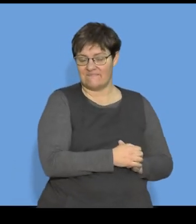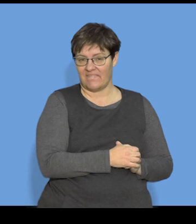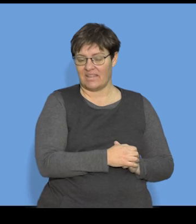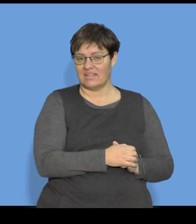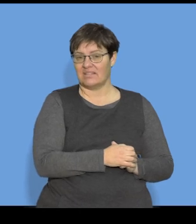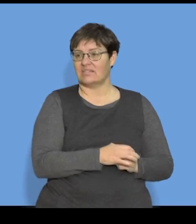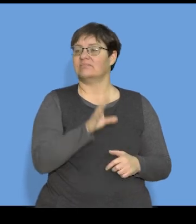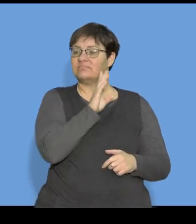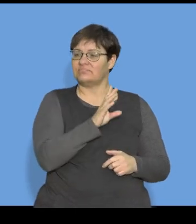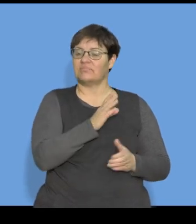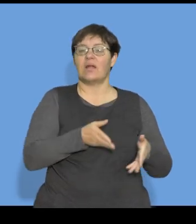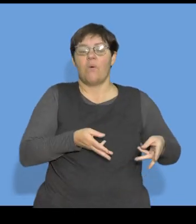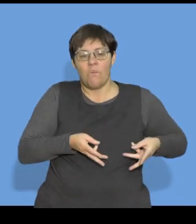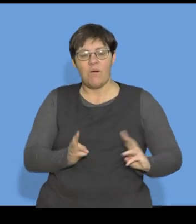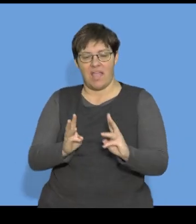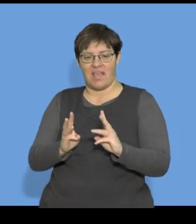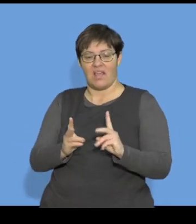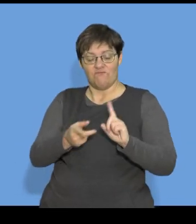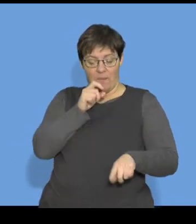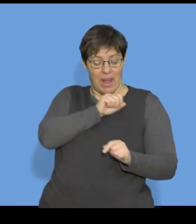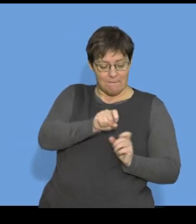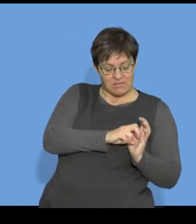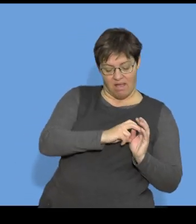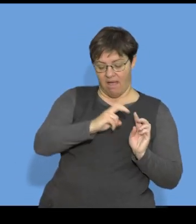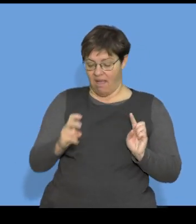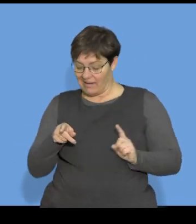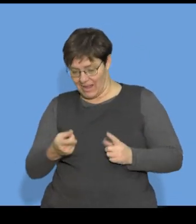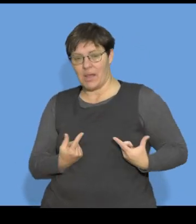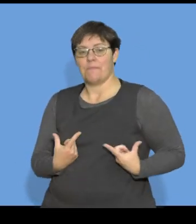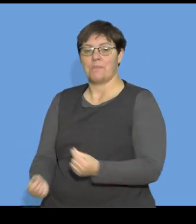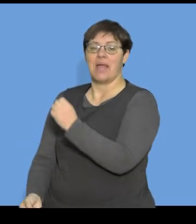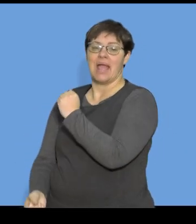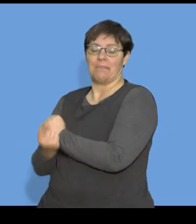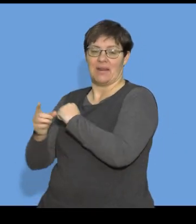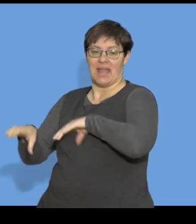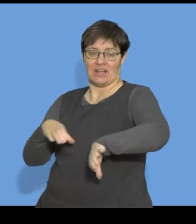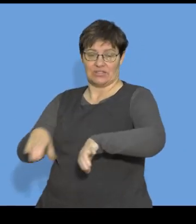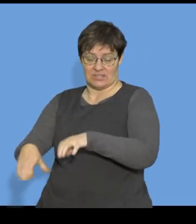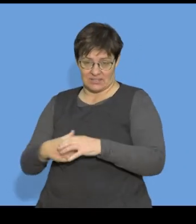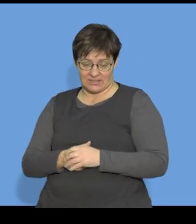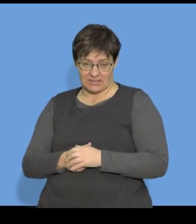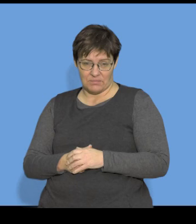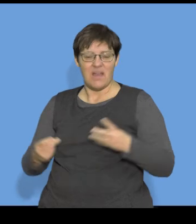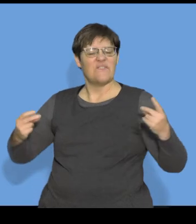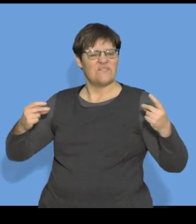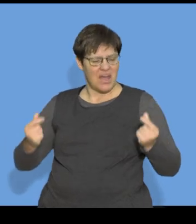the pathway of the impulse. So, reflex action. It's a very